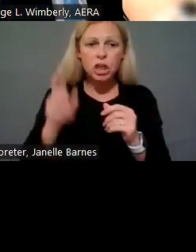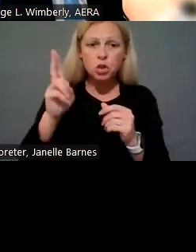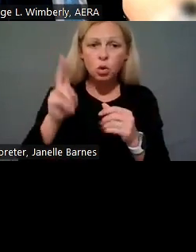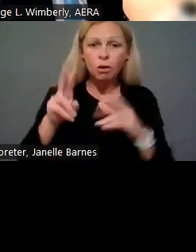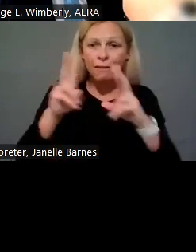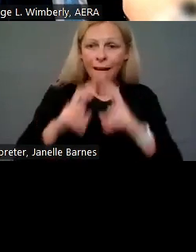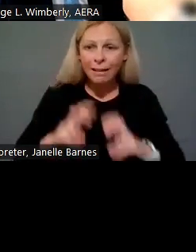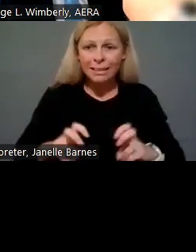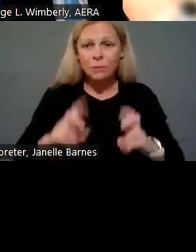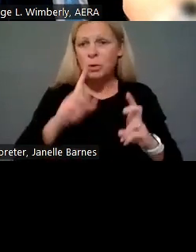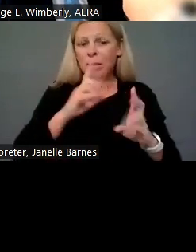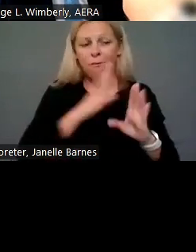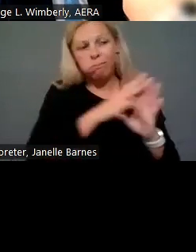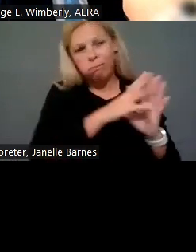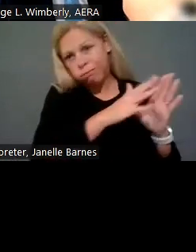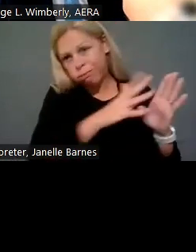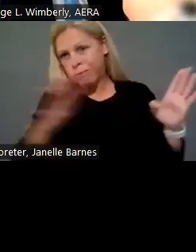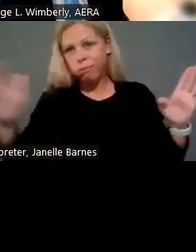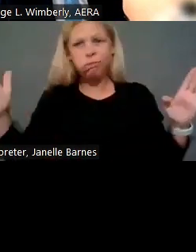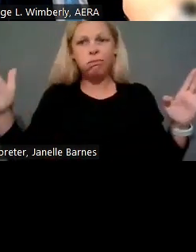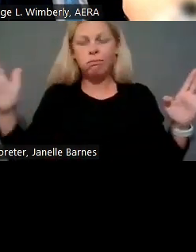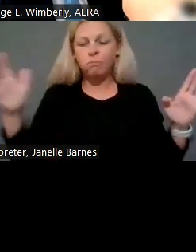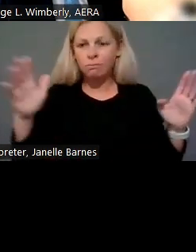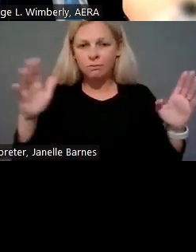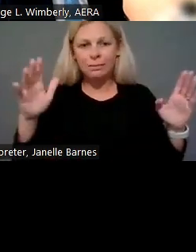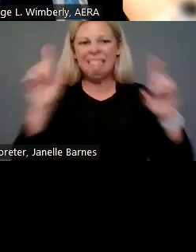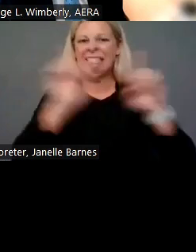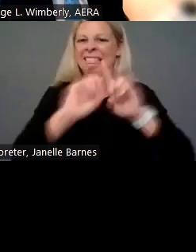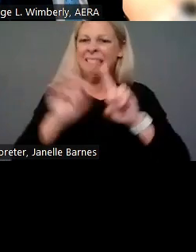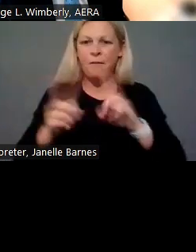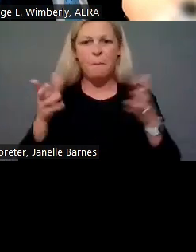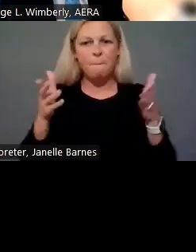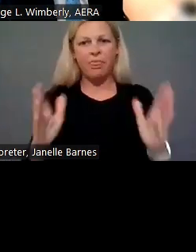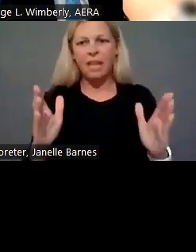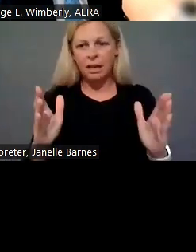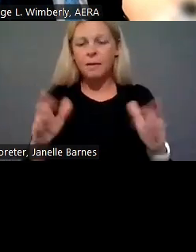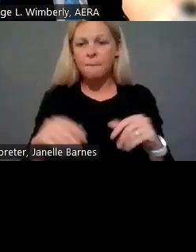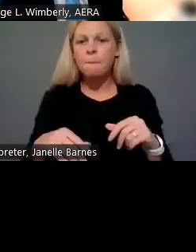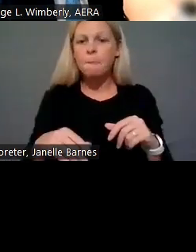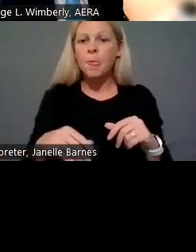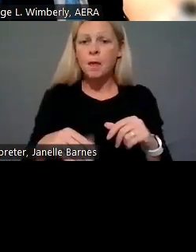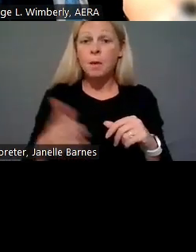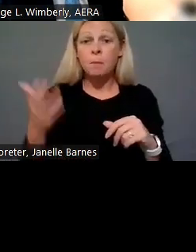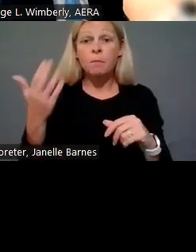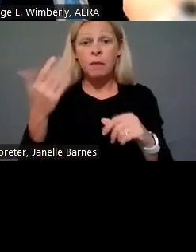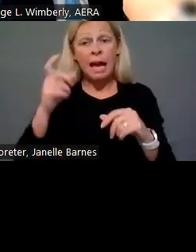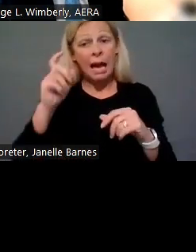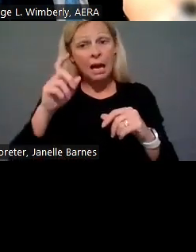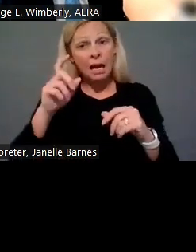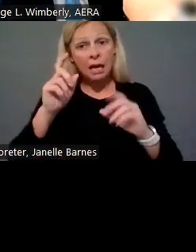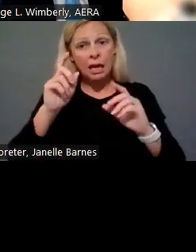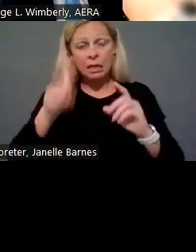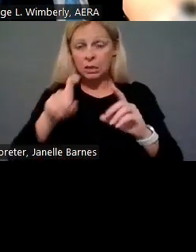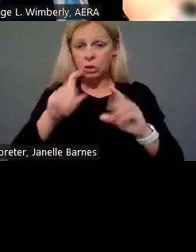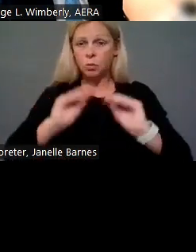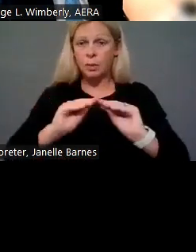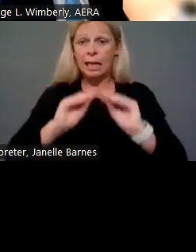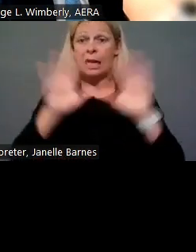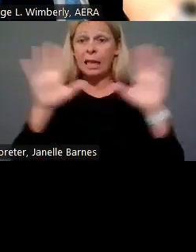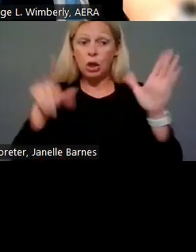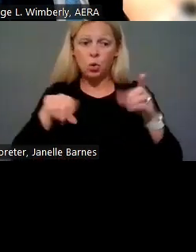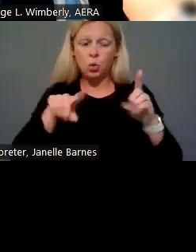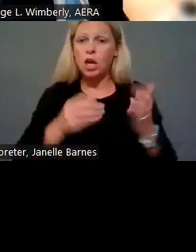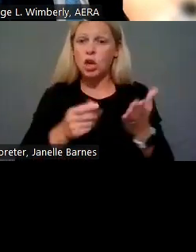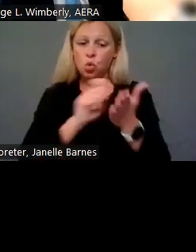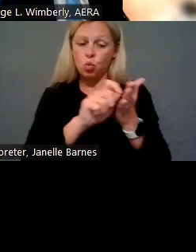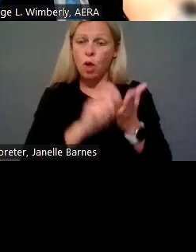runs the gamut. And that's something that's always needs to be very clear what you're going to do, of course, in the proposal,